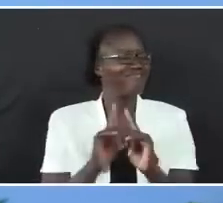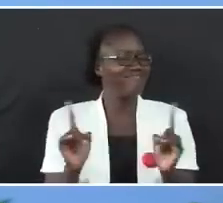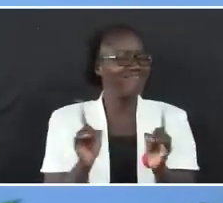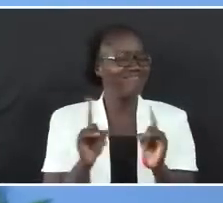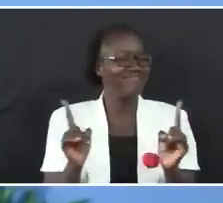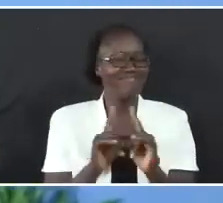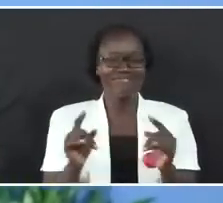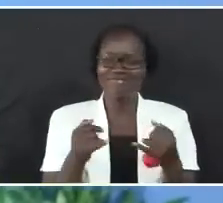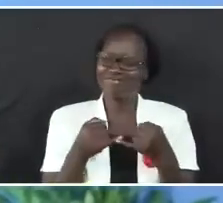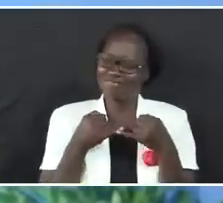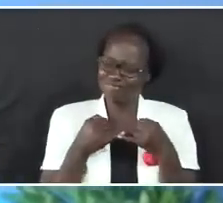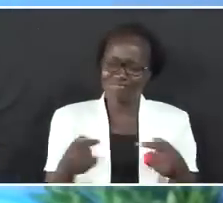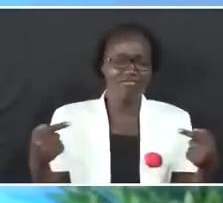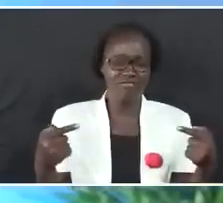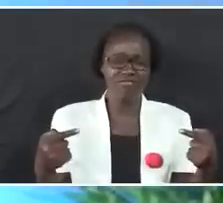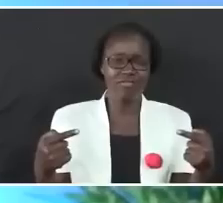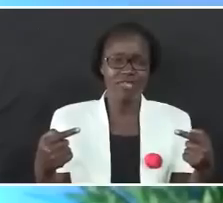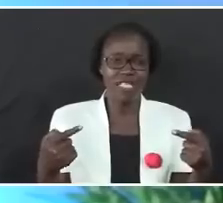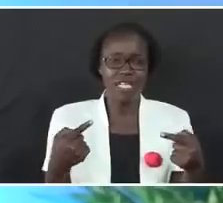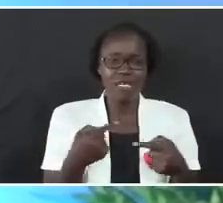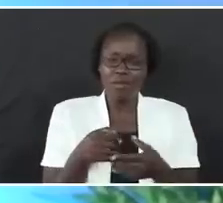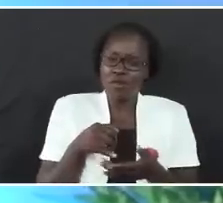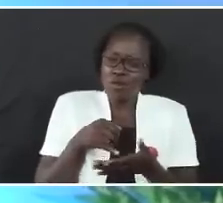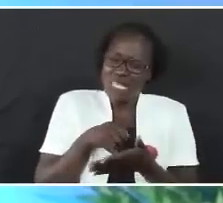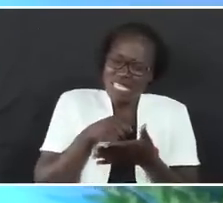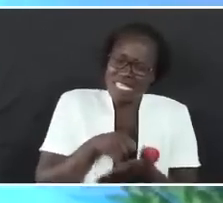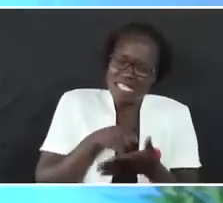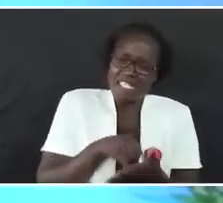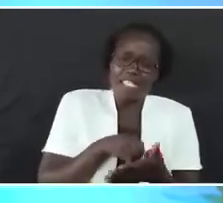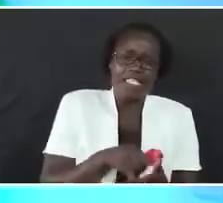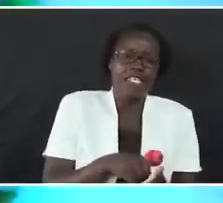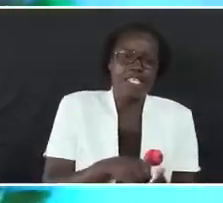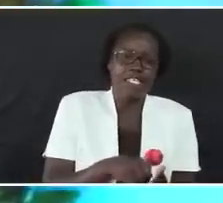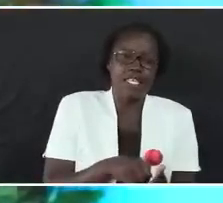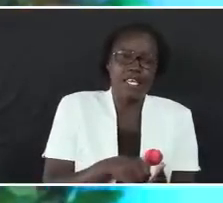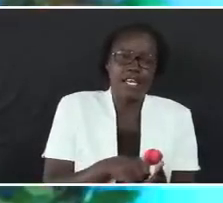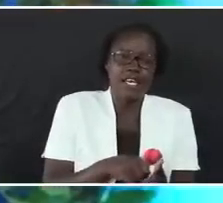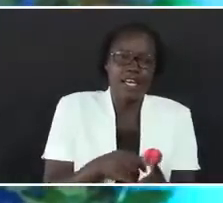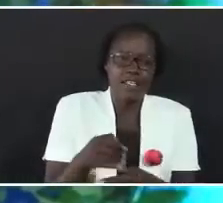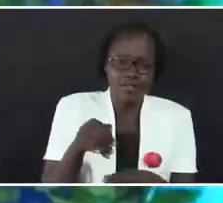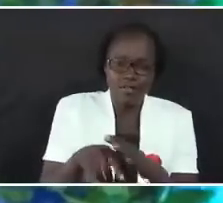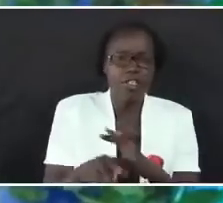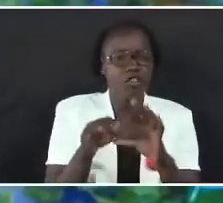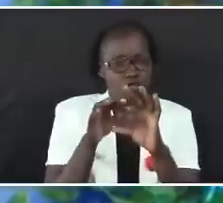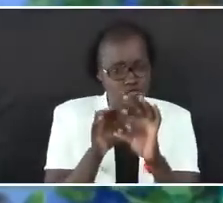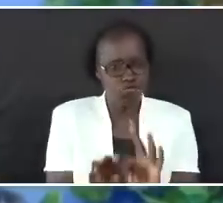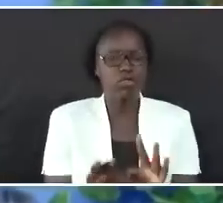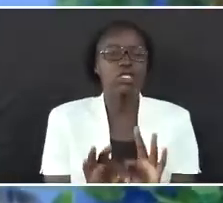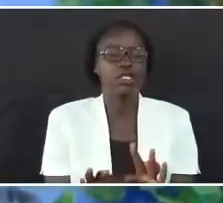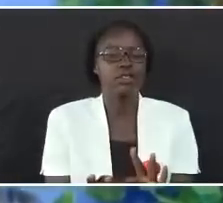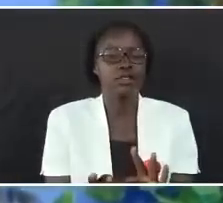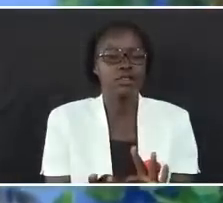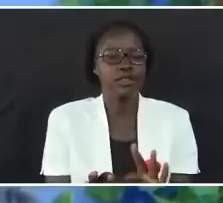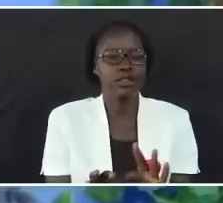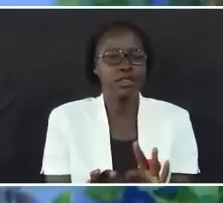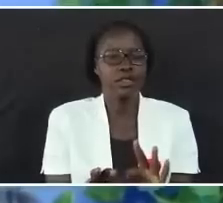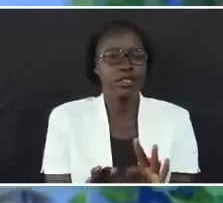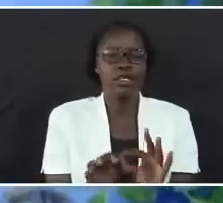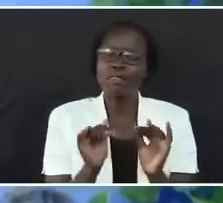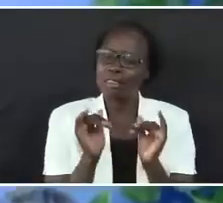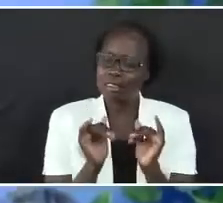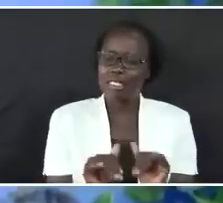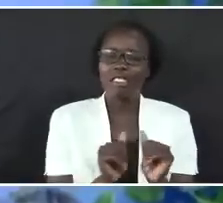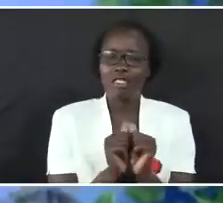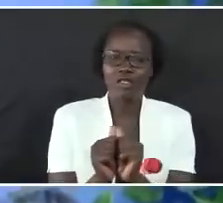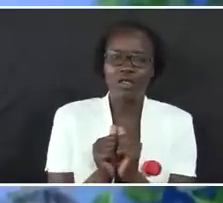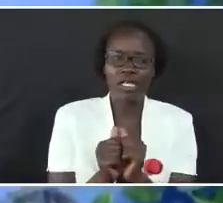marriage. But we insisted and we moved in to cohabit. We have been staying